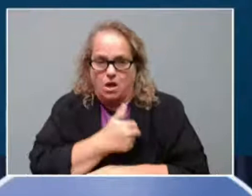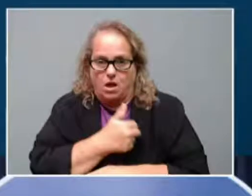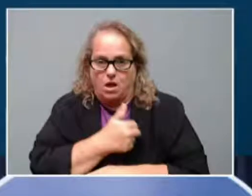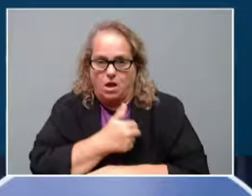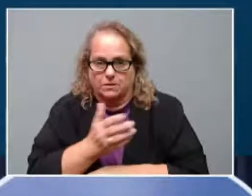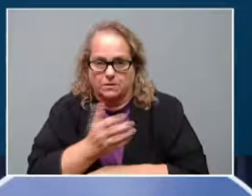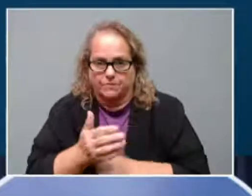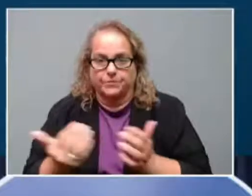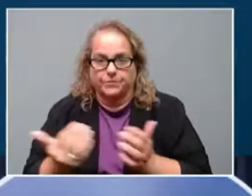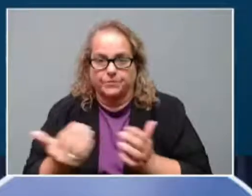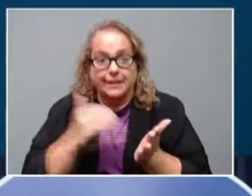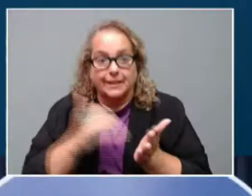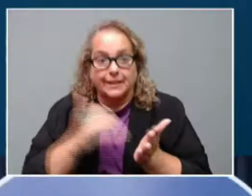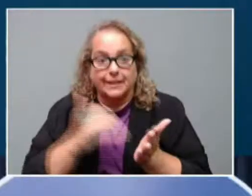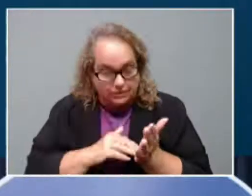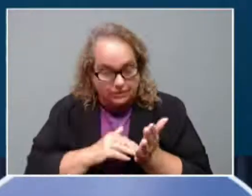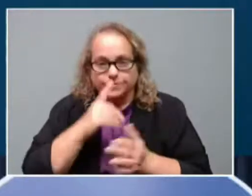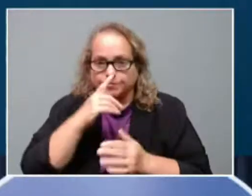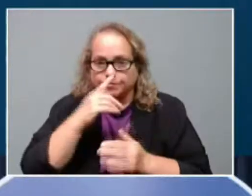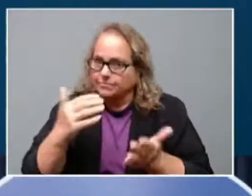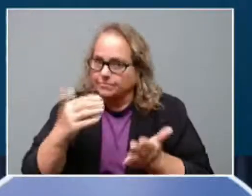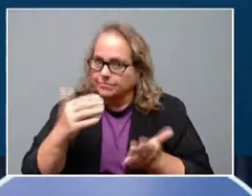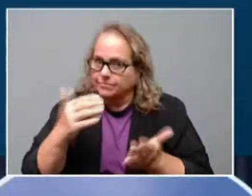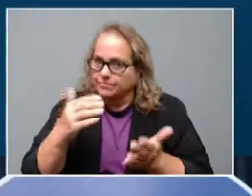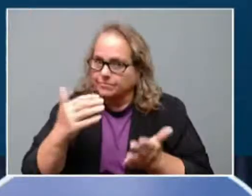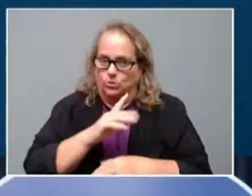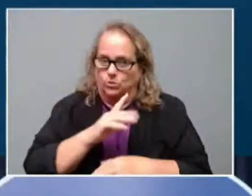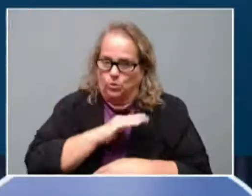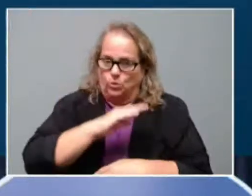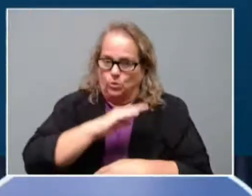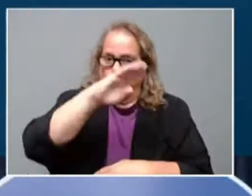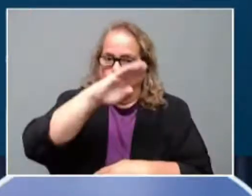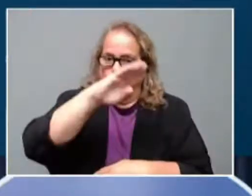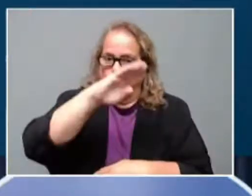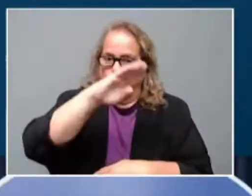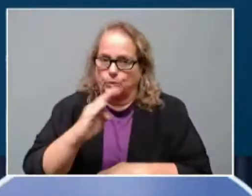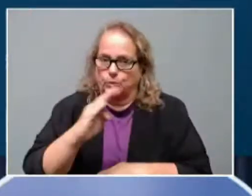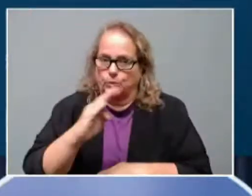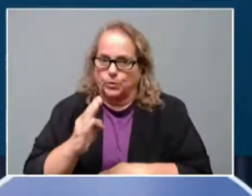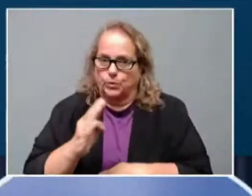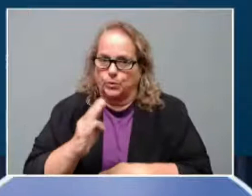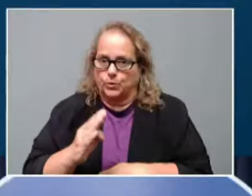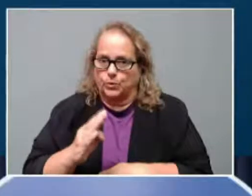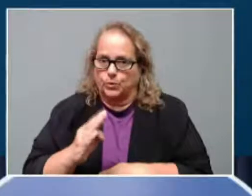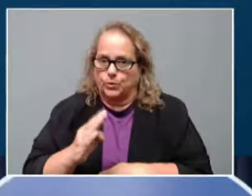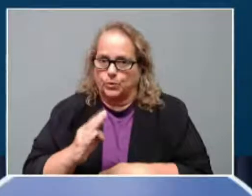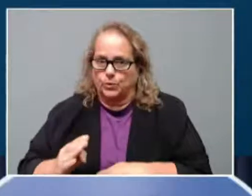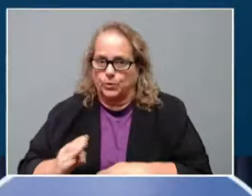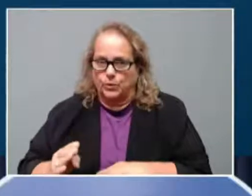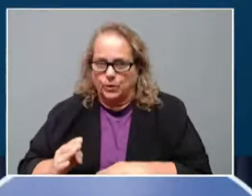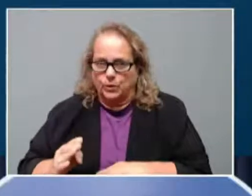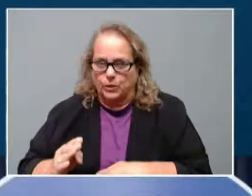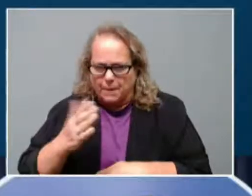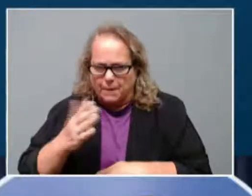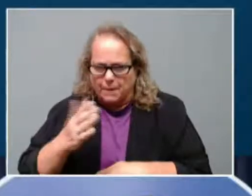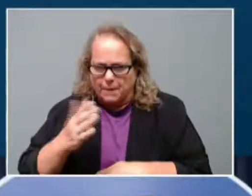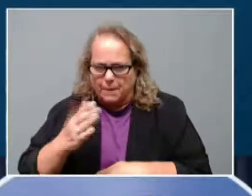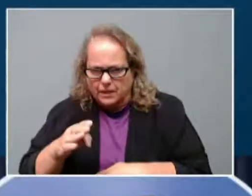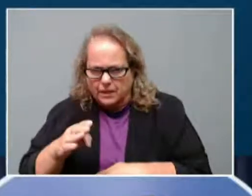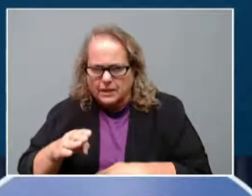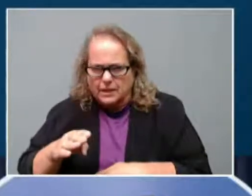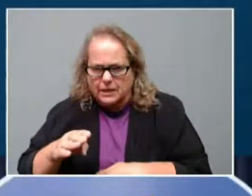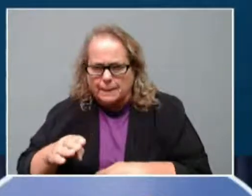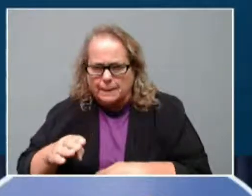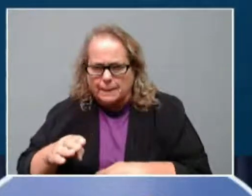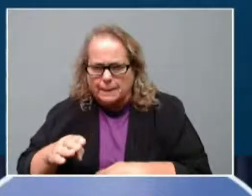Again, we have a nice downward curve here. It may be starting to flatten out a little bit, but there is definitely a